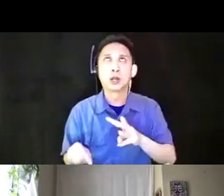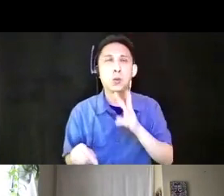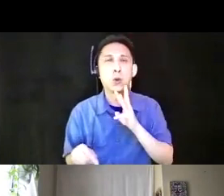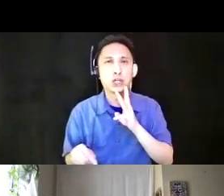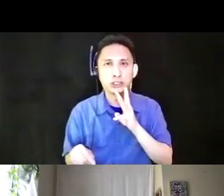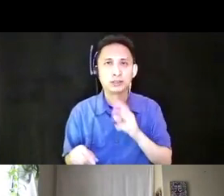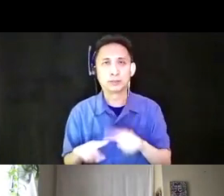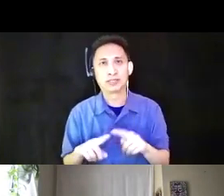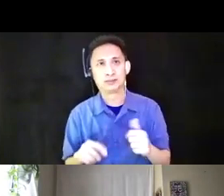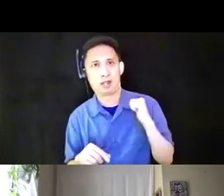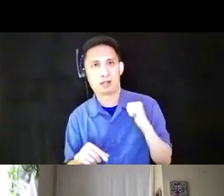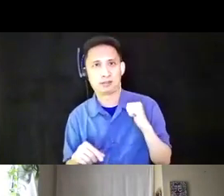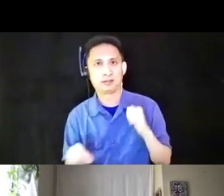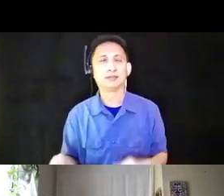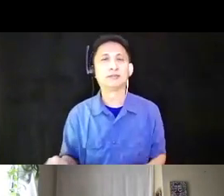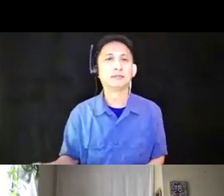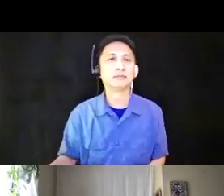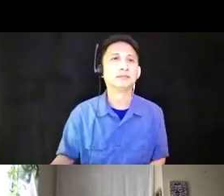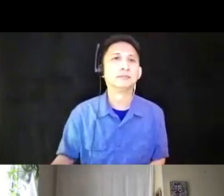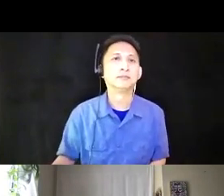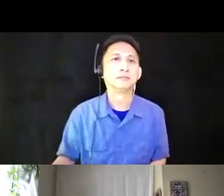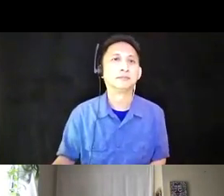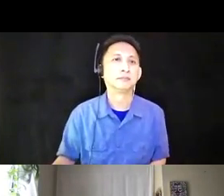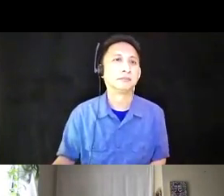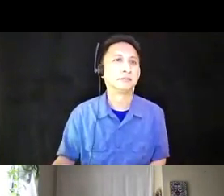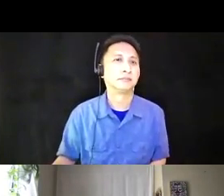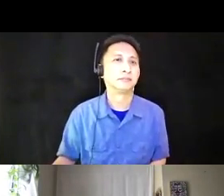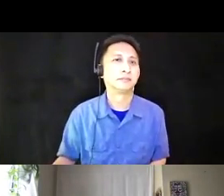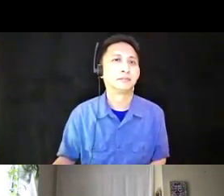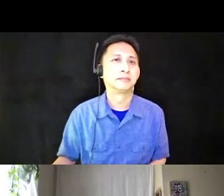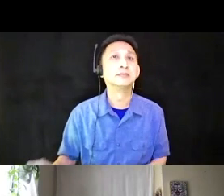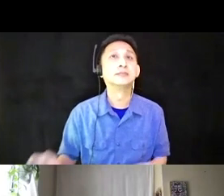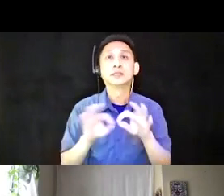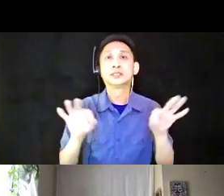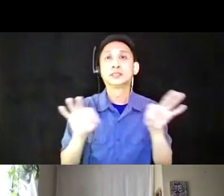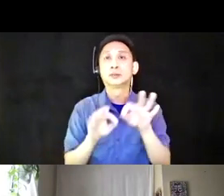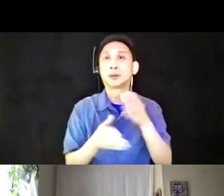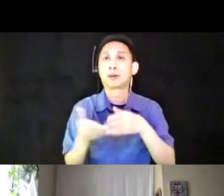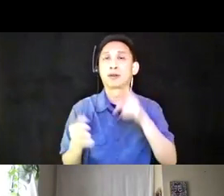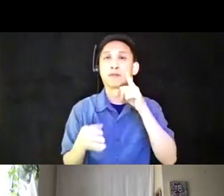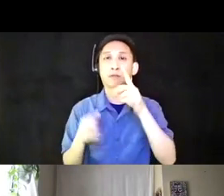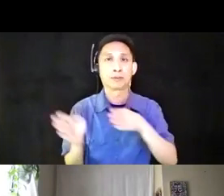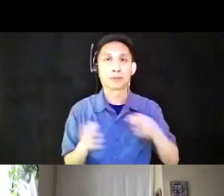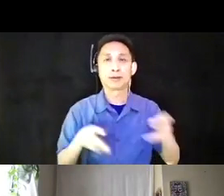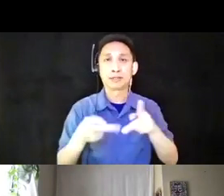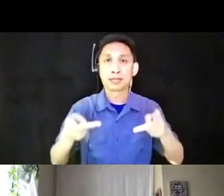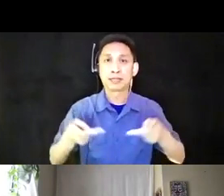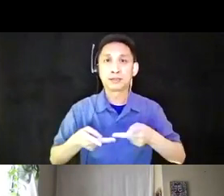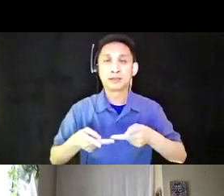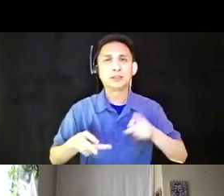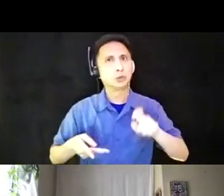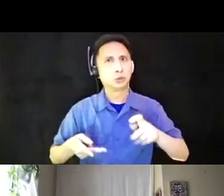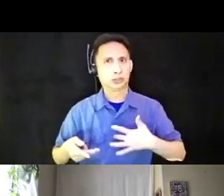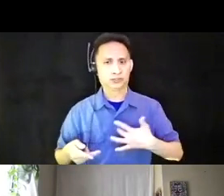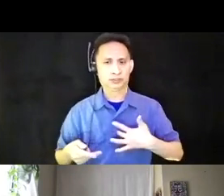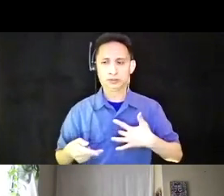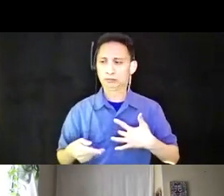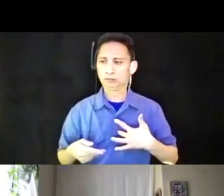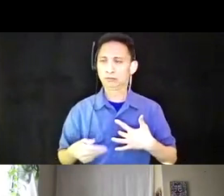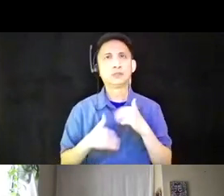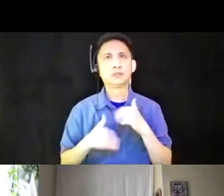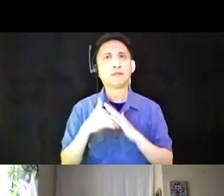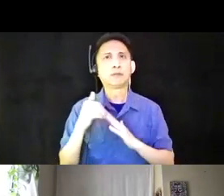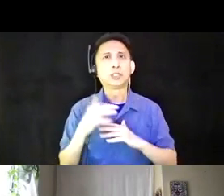backs. But the most important part of preparing your space is that you feel comfortable, that you feel inspired, and you